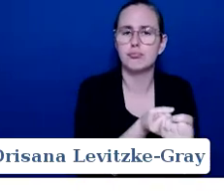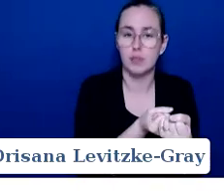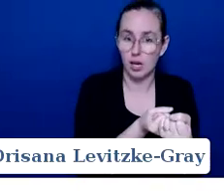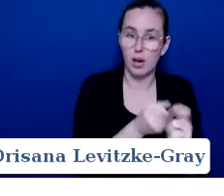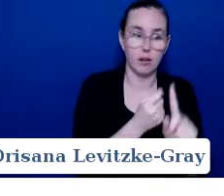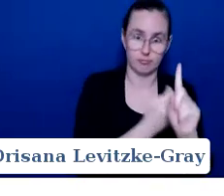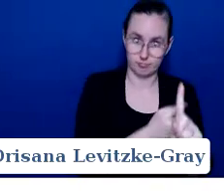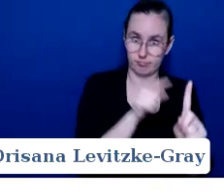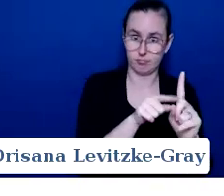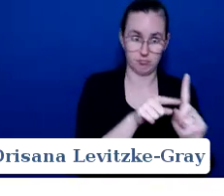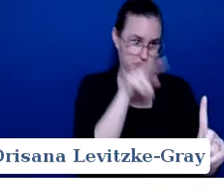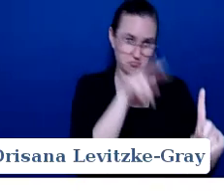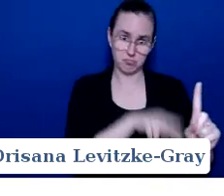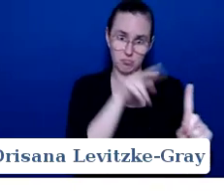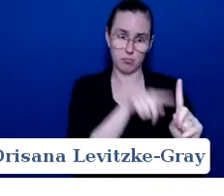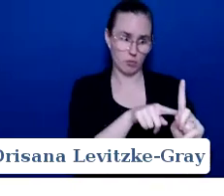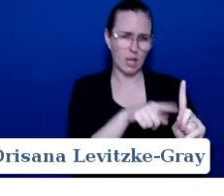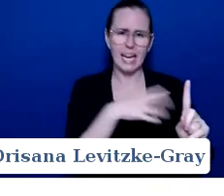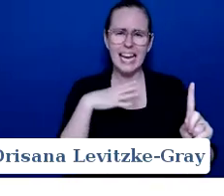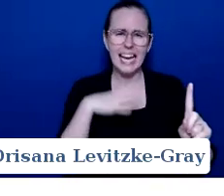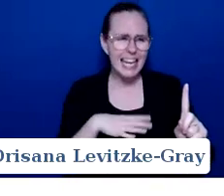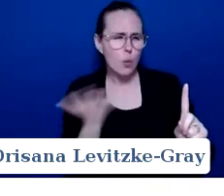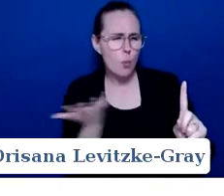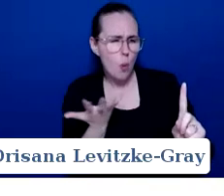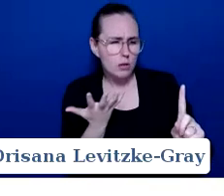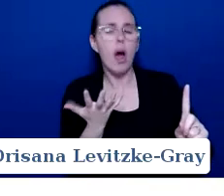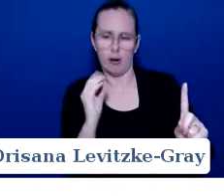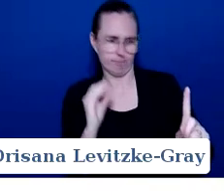if they have the eligibility, they have the top up